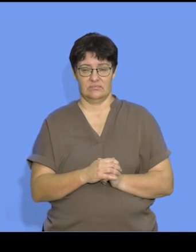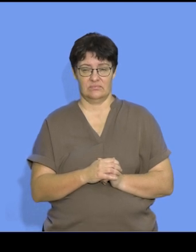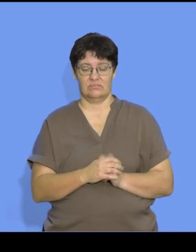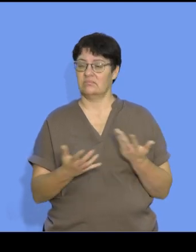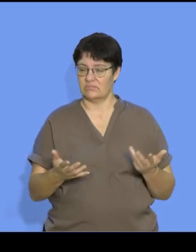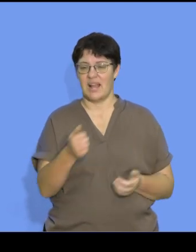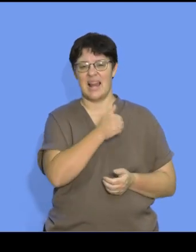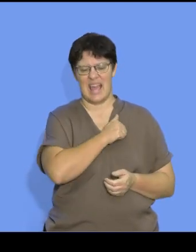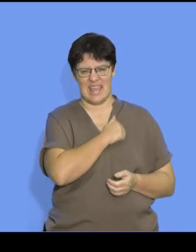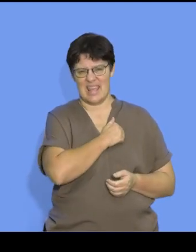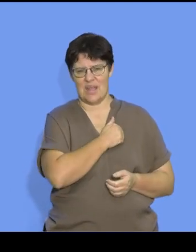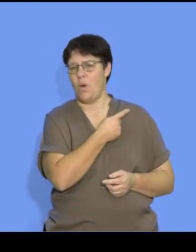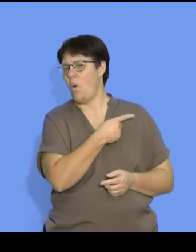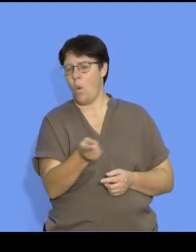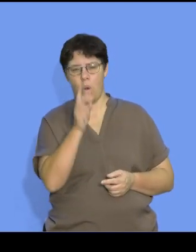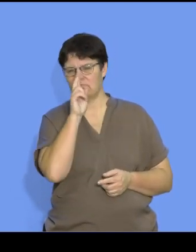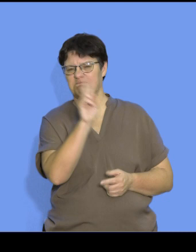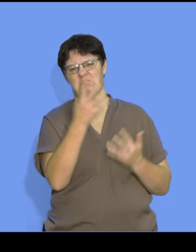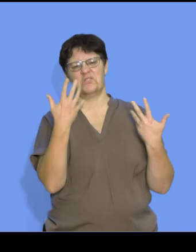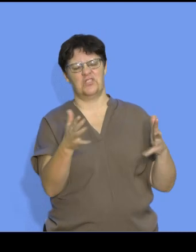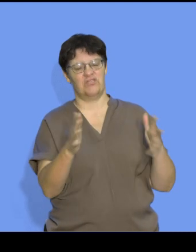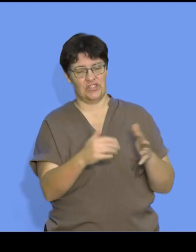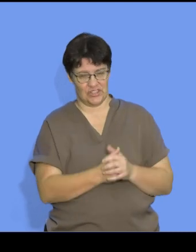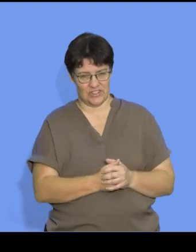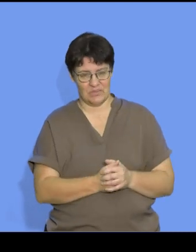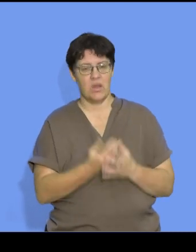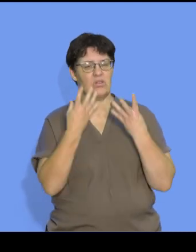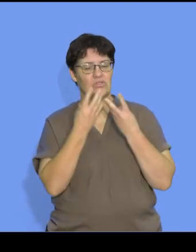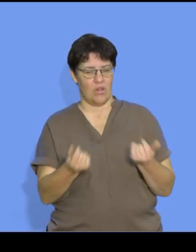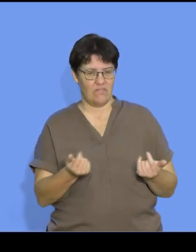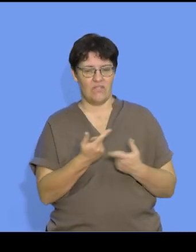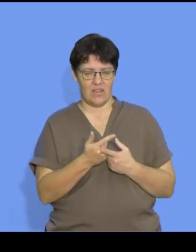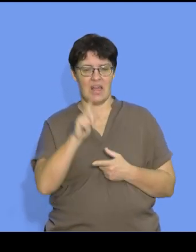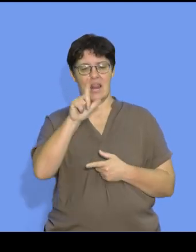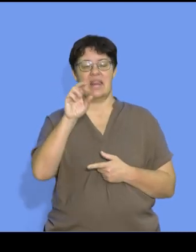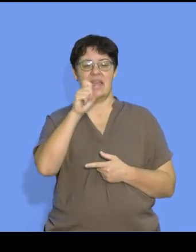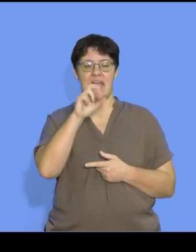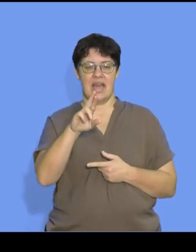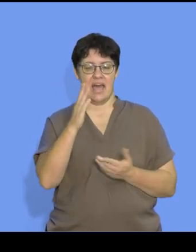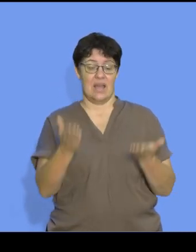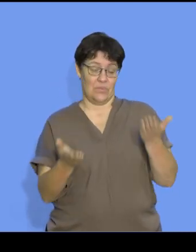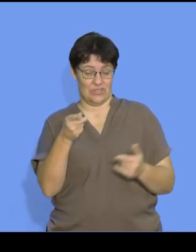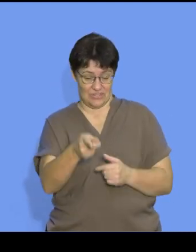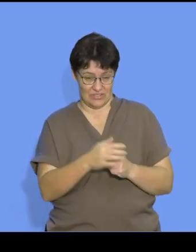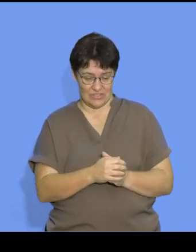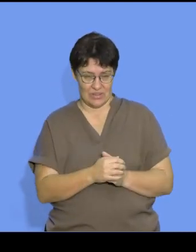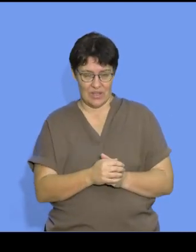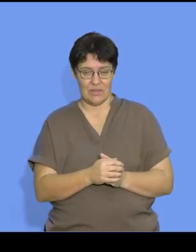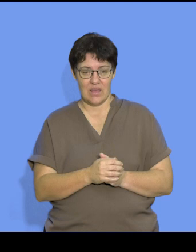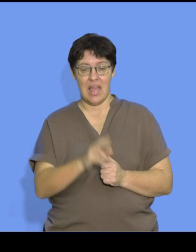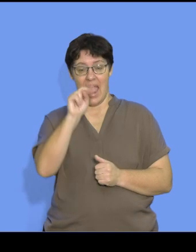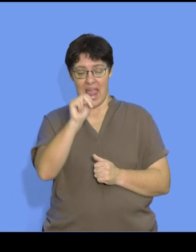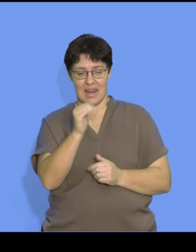this is something that everybody has seen before. We are going to solve this as a linear equation where we are isolating